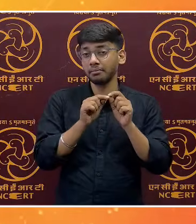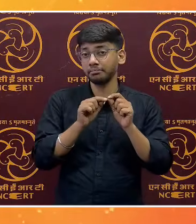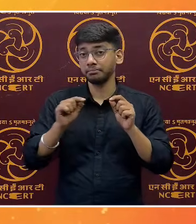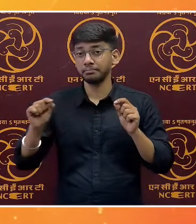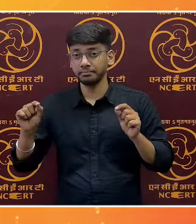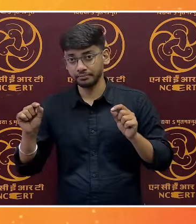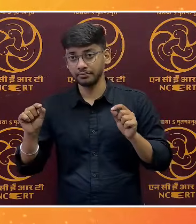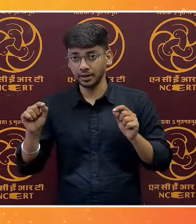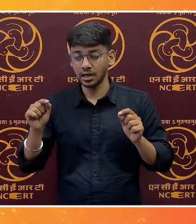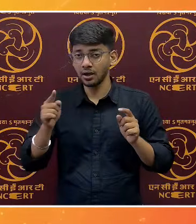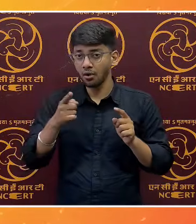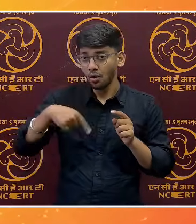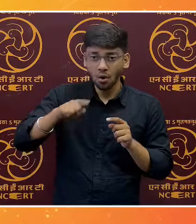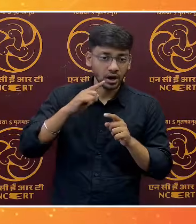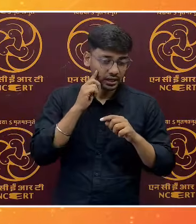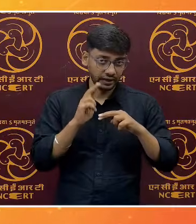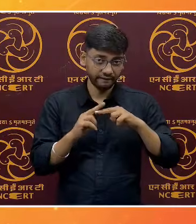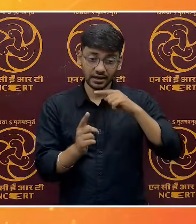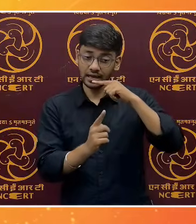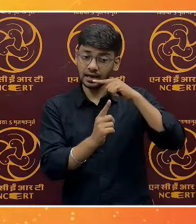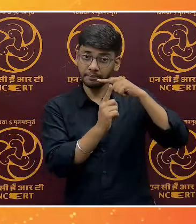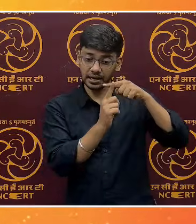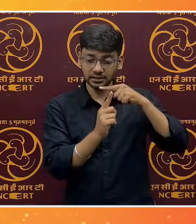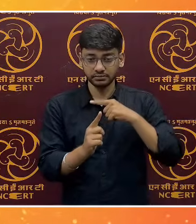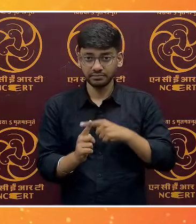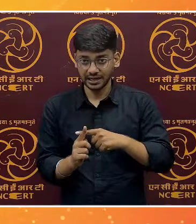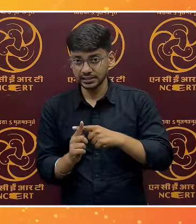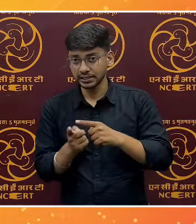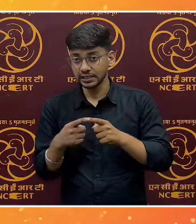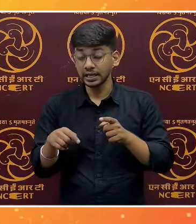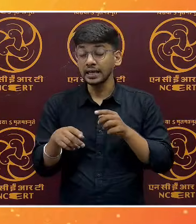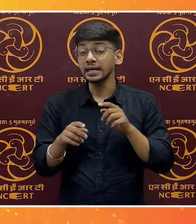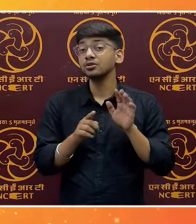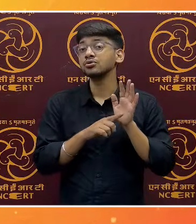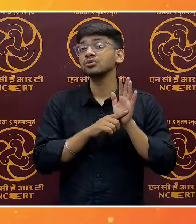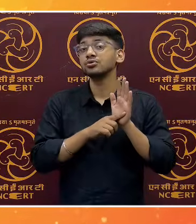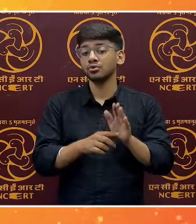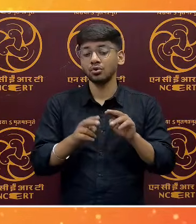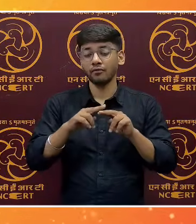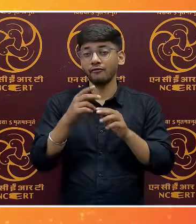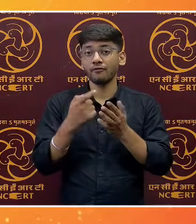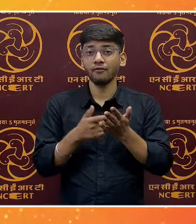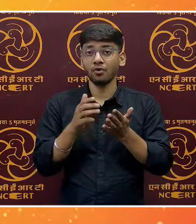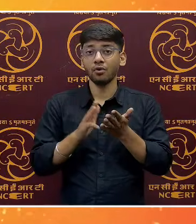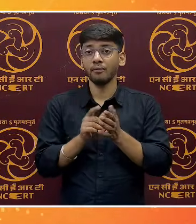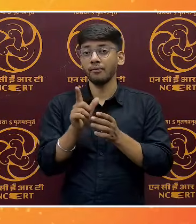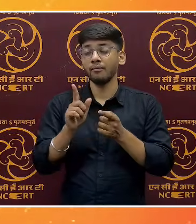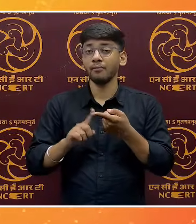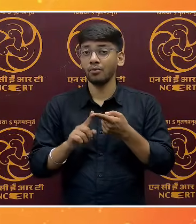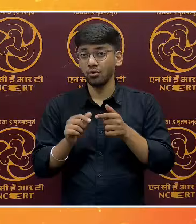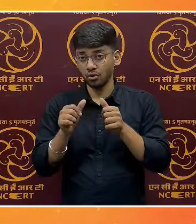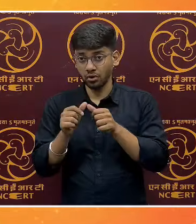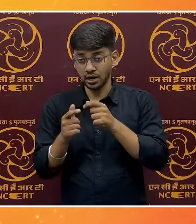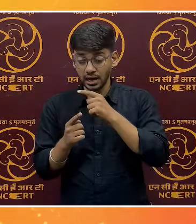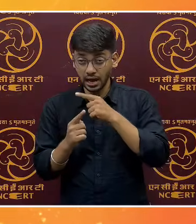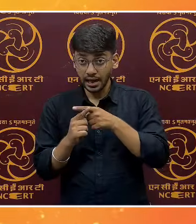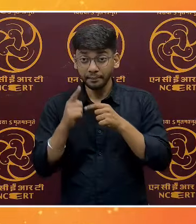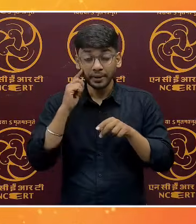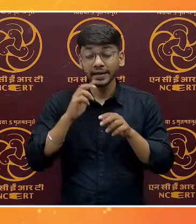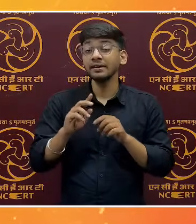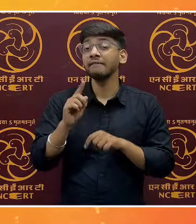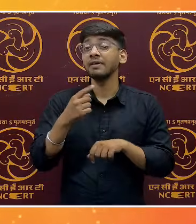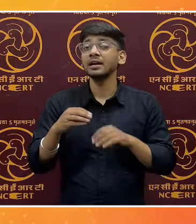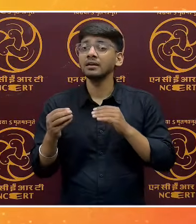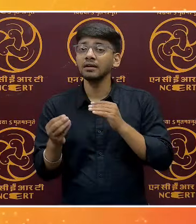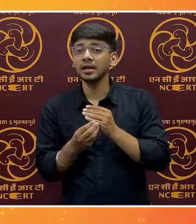these, and this way the formula is derived, which we will see in the simulation also. And one other thing is given, that how it